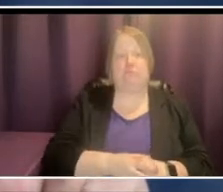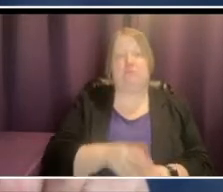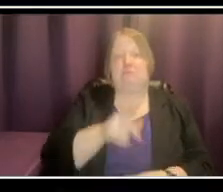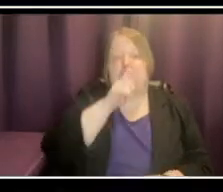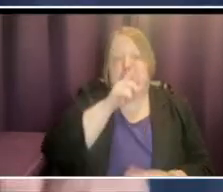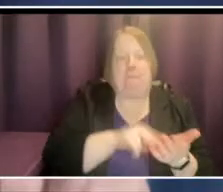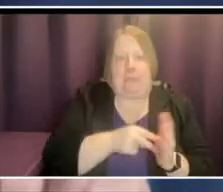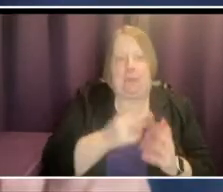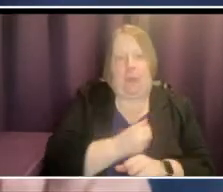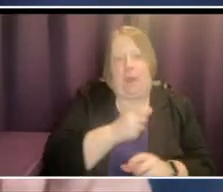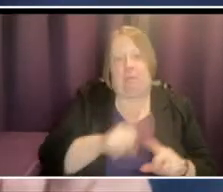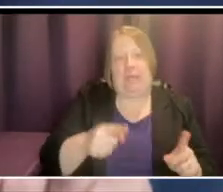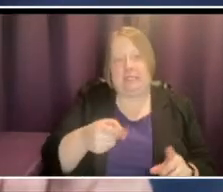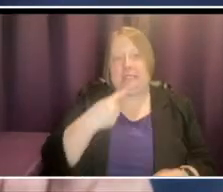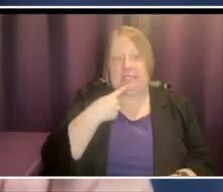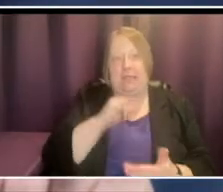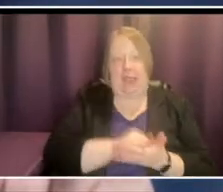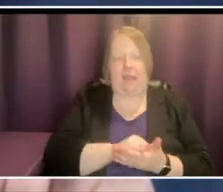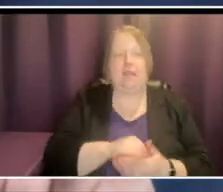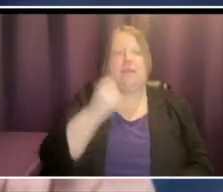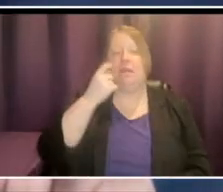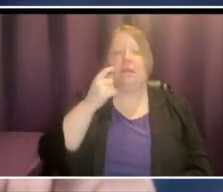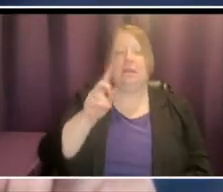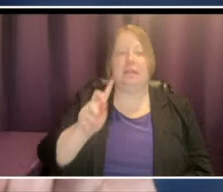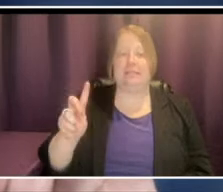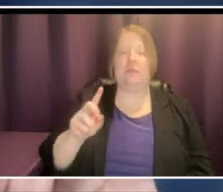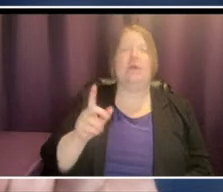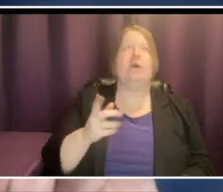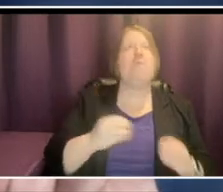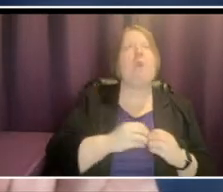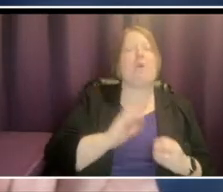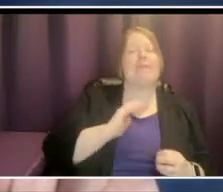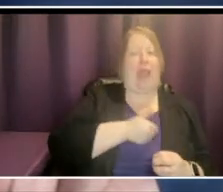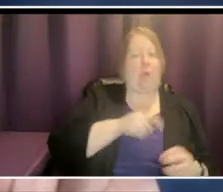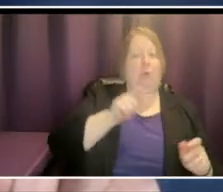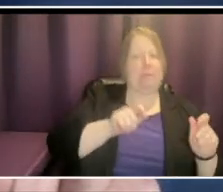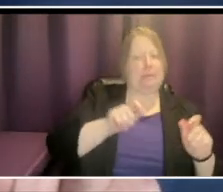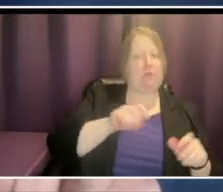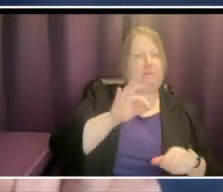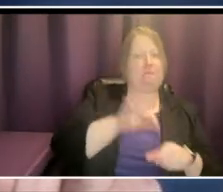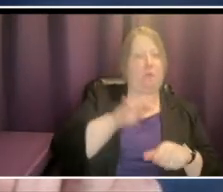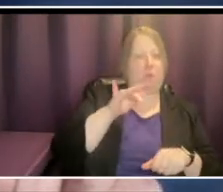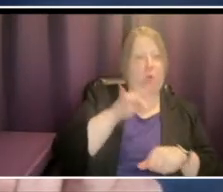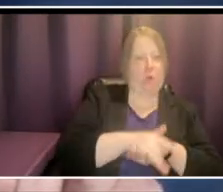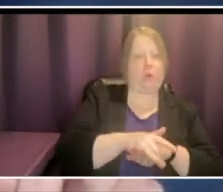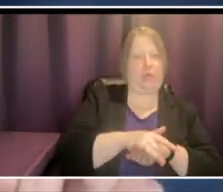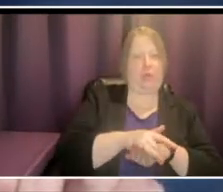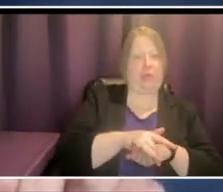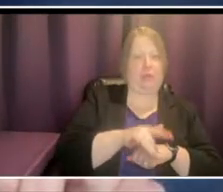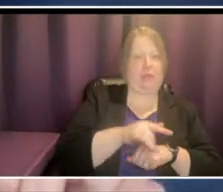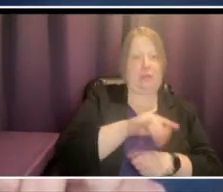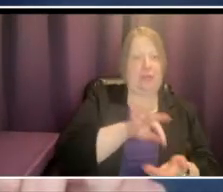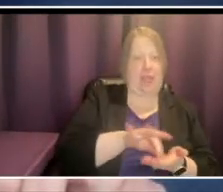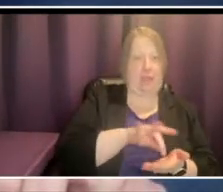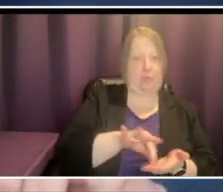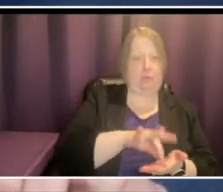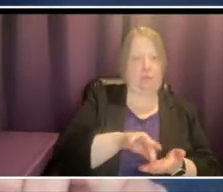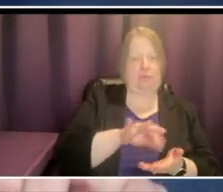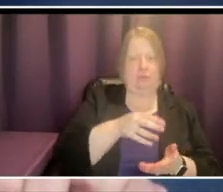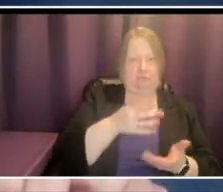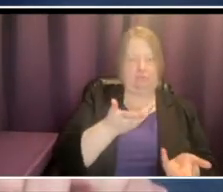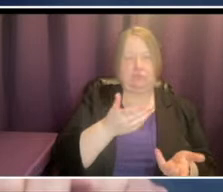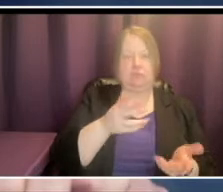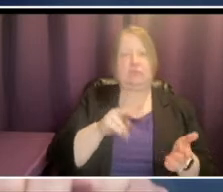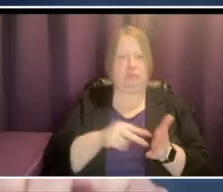say he's the winner. The Democrats, more of our people vote early that count. Theirs vote in mail. And so they're going to